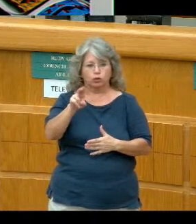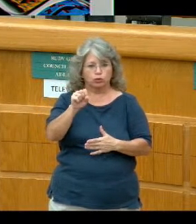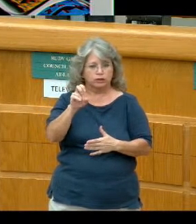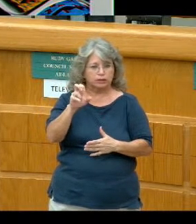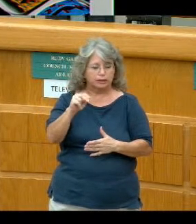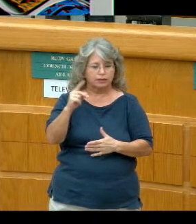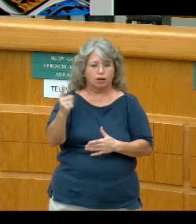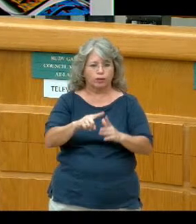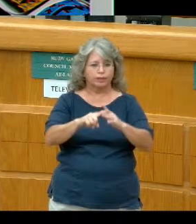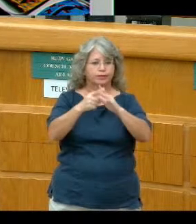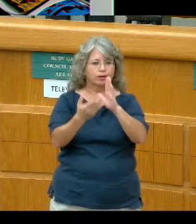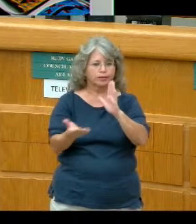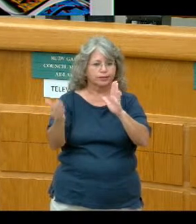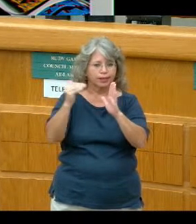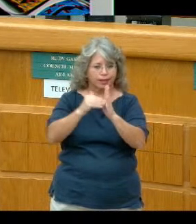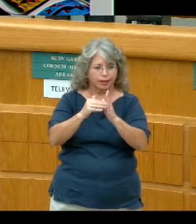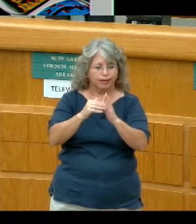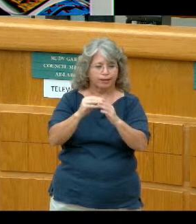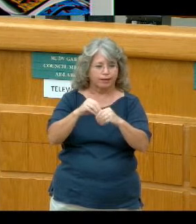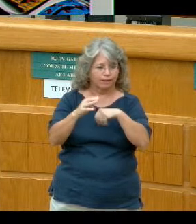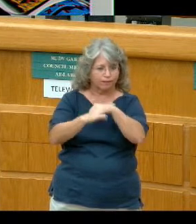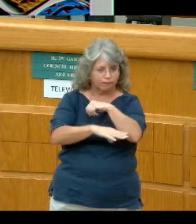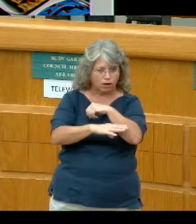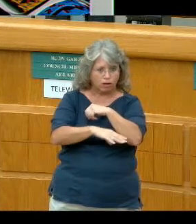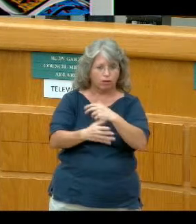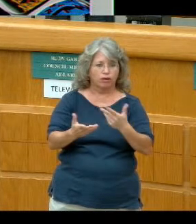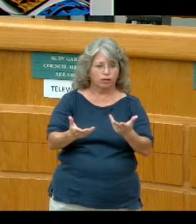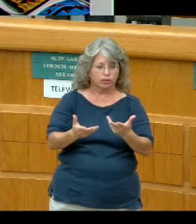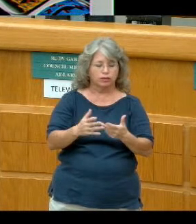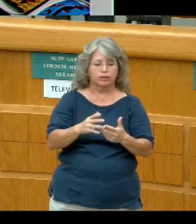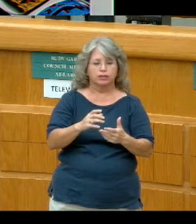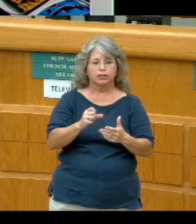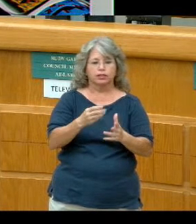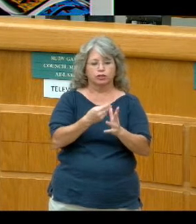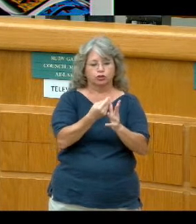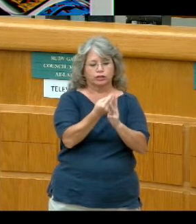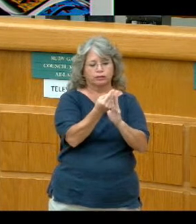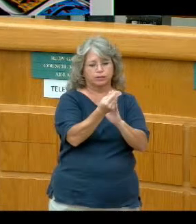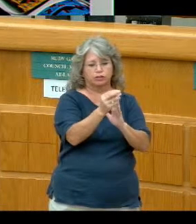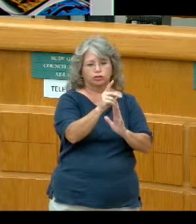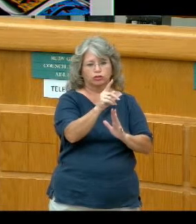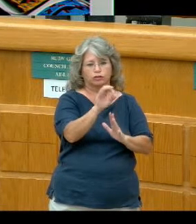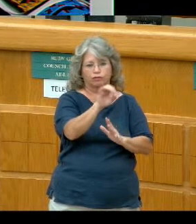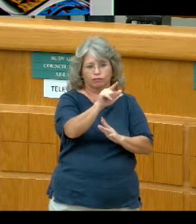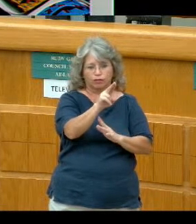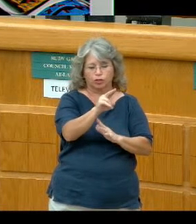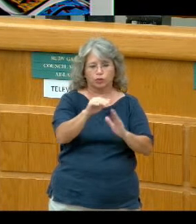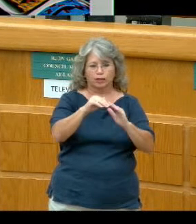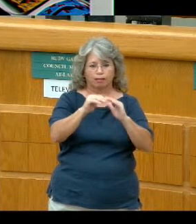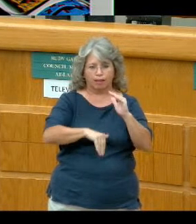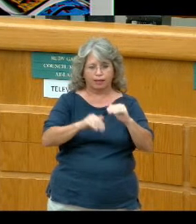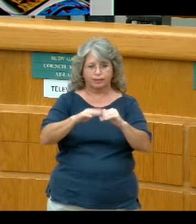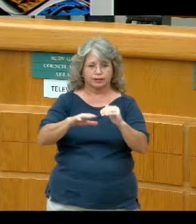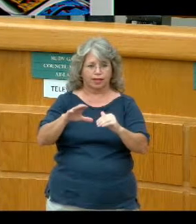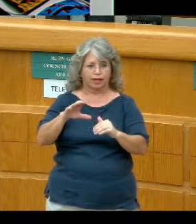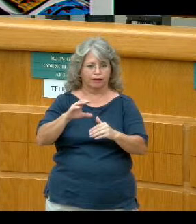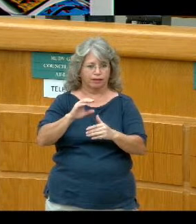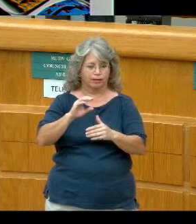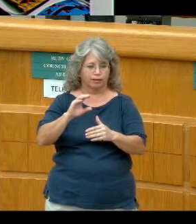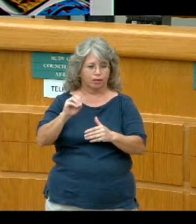flu season starts up again. And the transmissibility of the flu is much, much lower